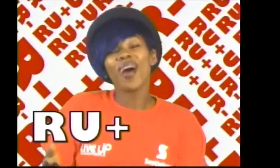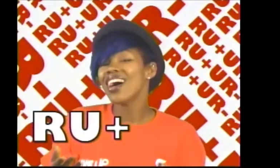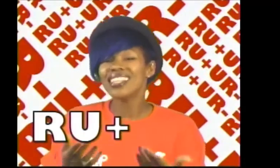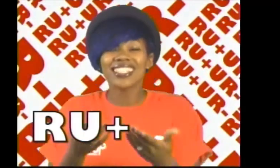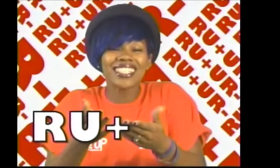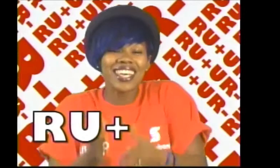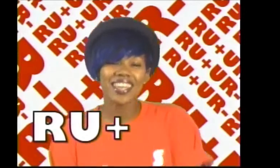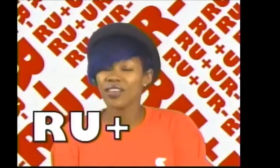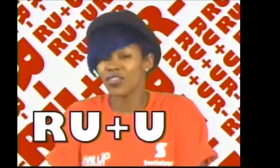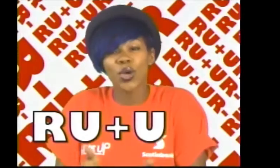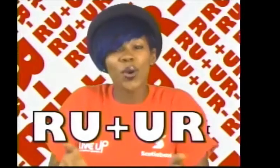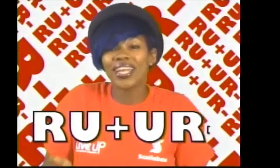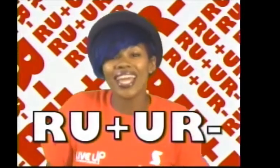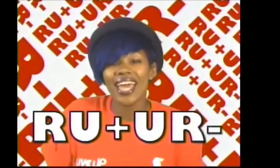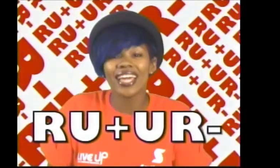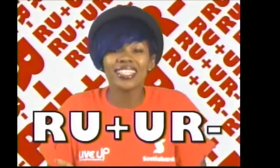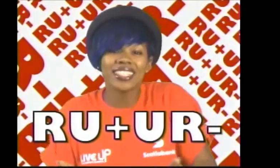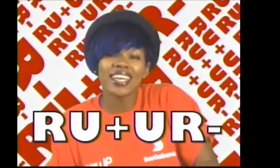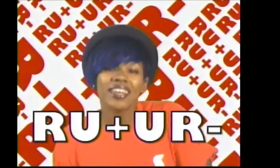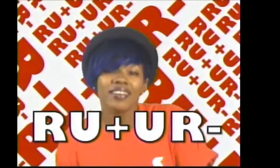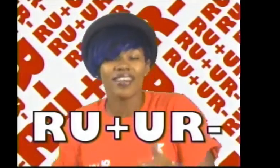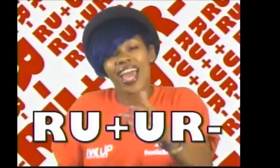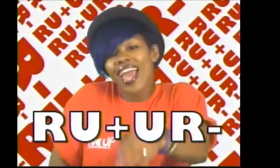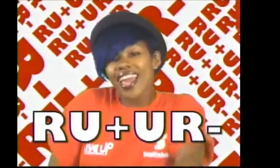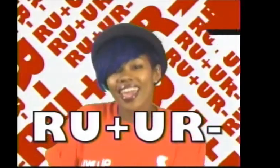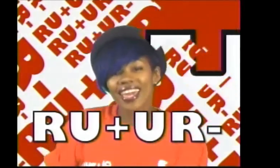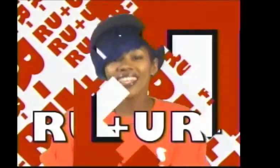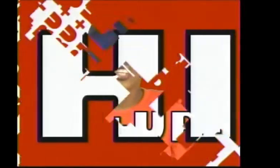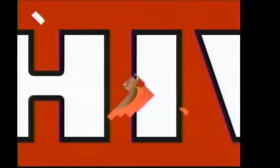Are you positive? You are negative.